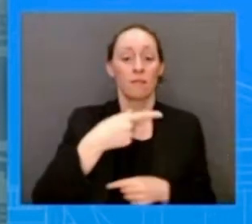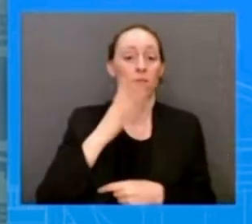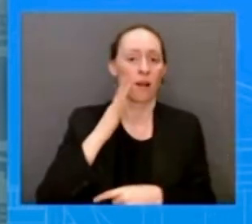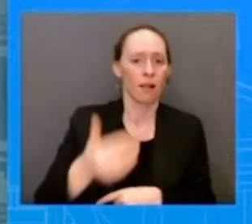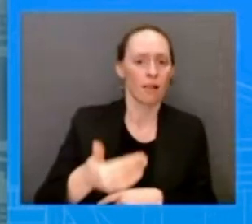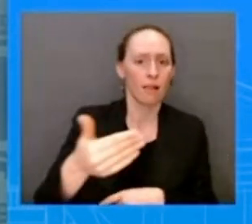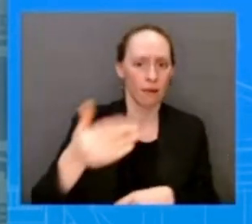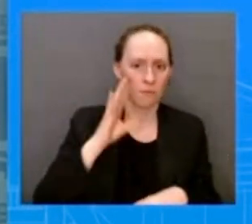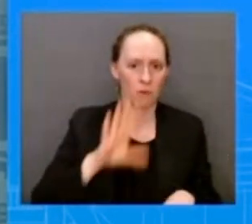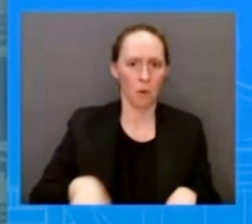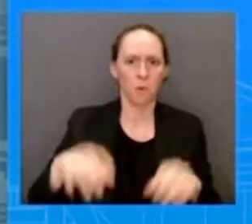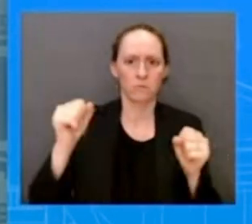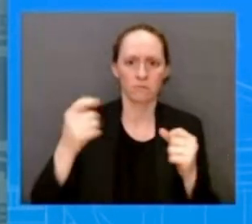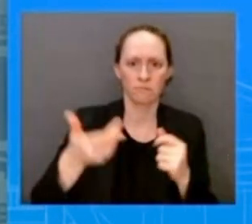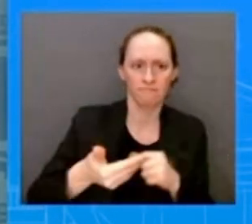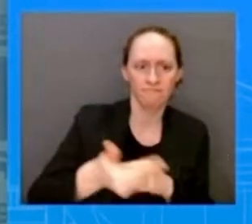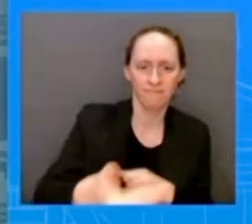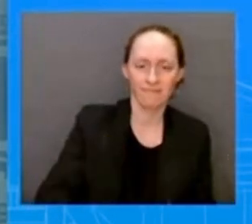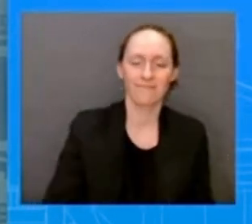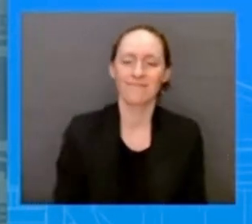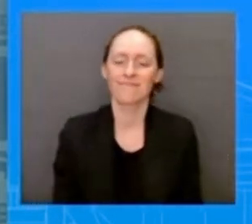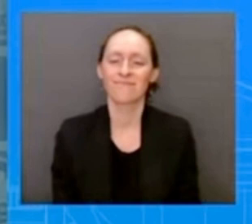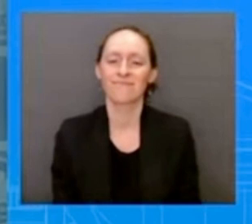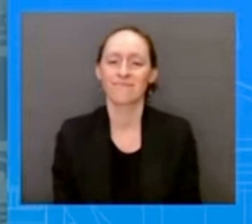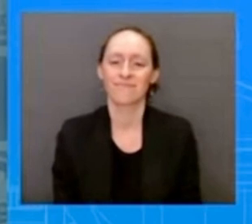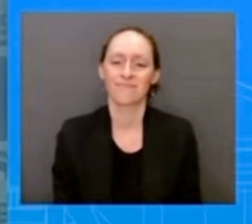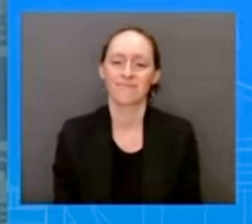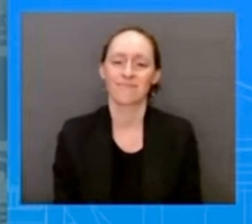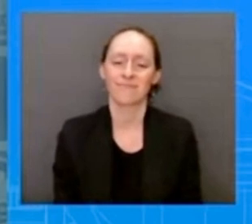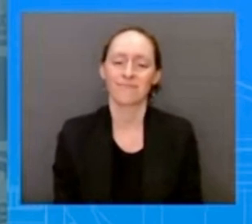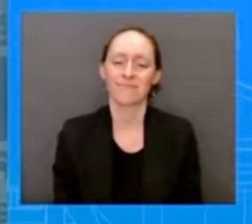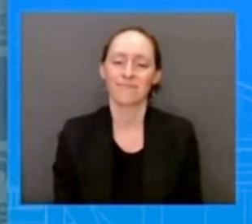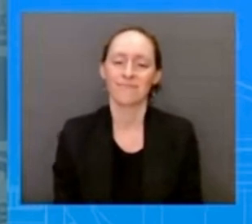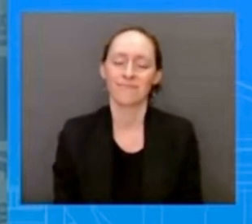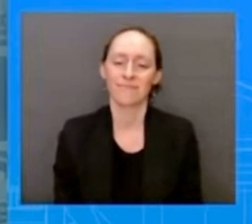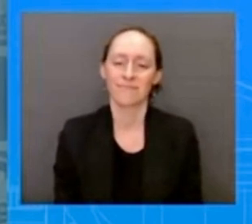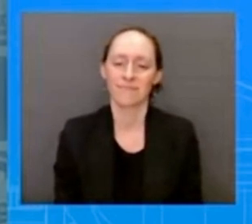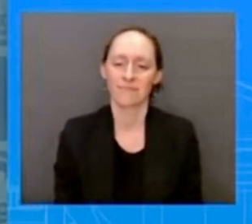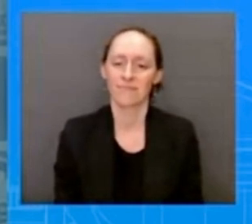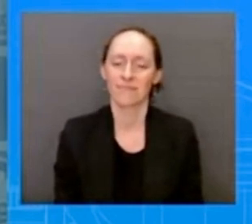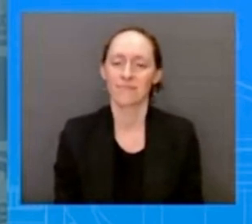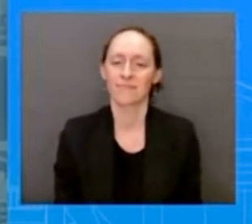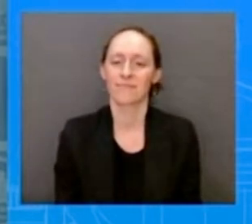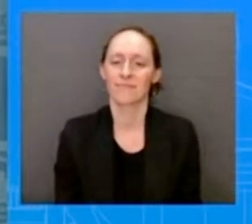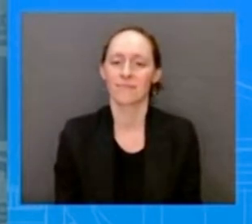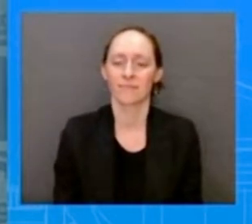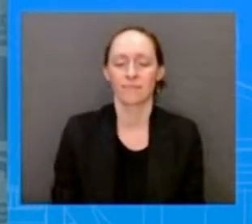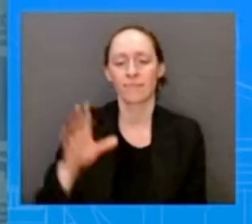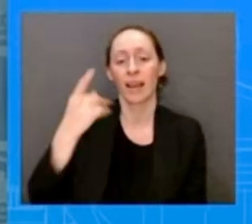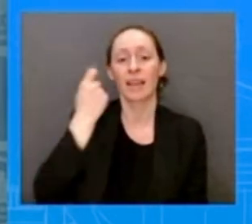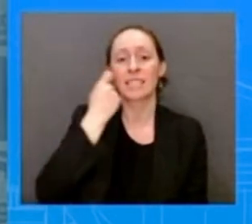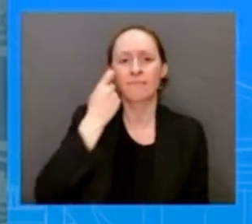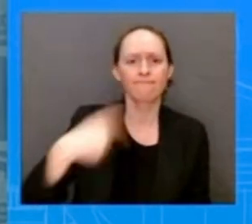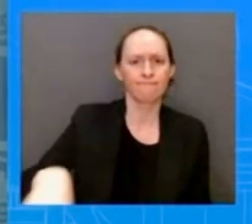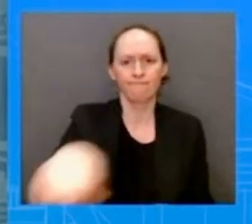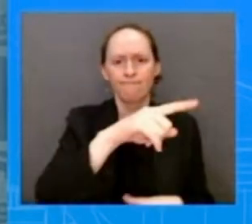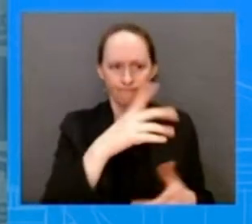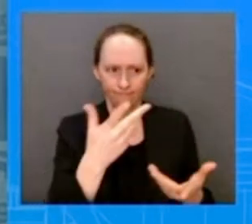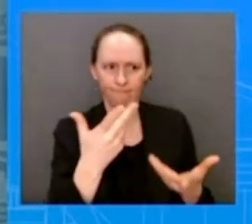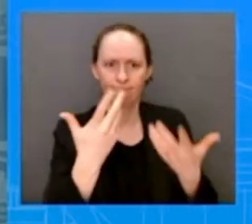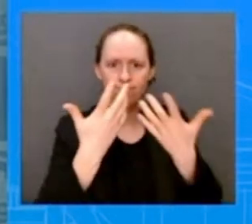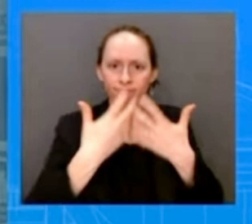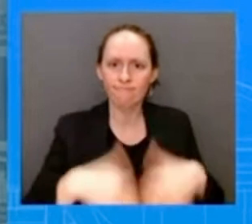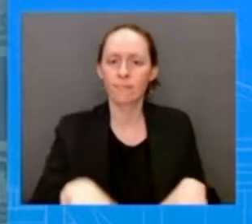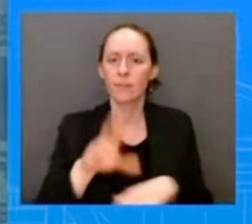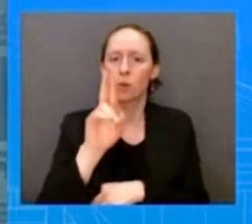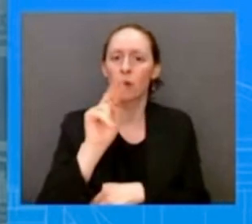support at the UN for Ukraine's resolution on a just peace. And we've also been supportive of the Chancellor's efforts to implement policy changes to respond